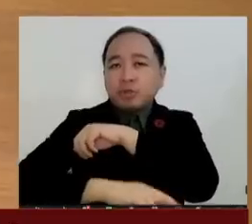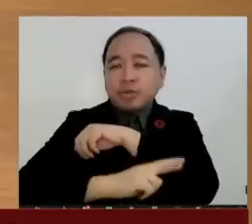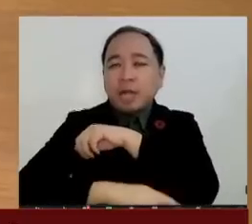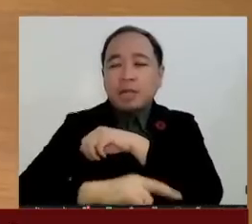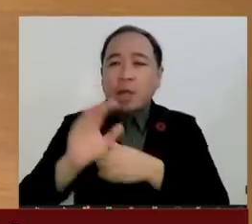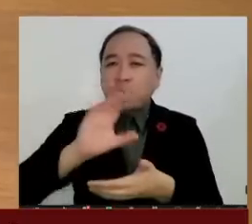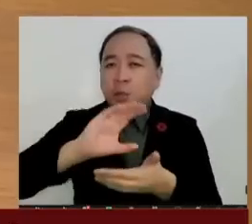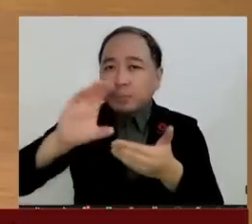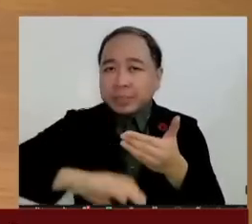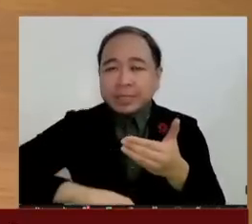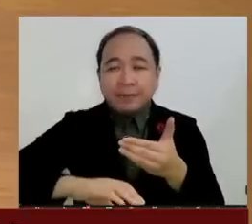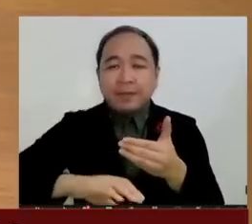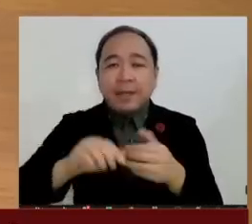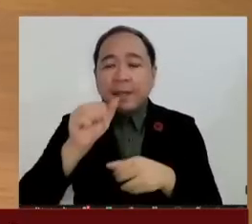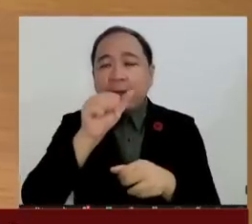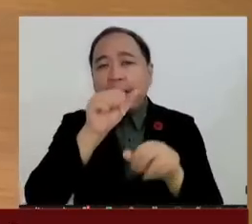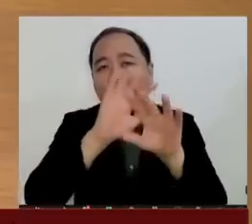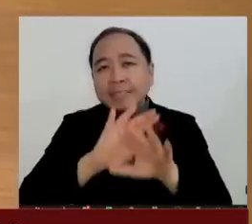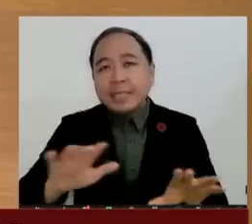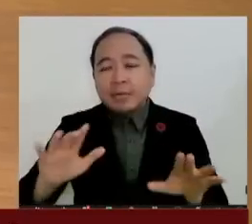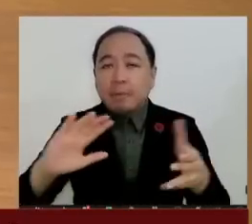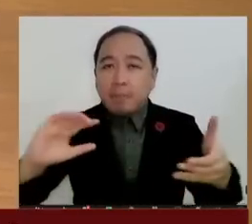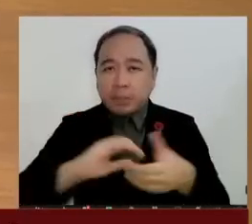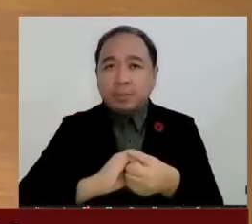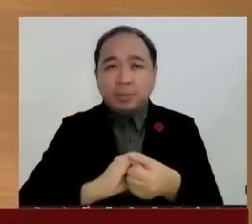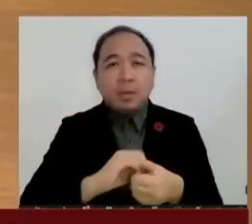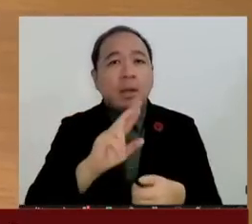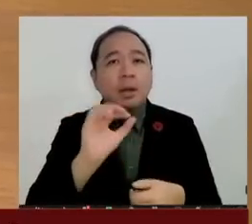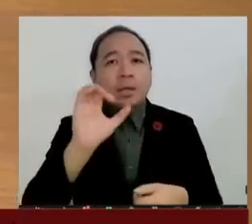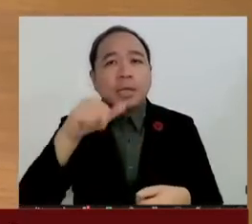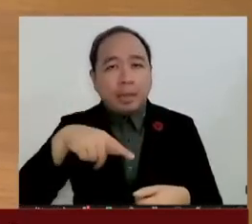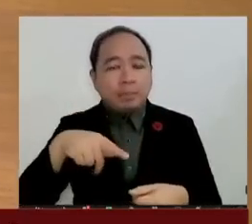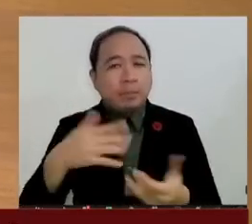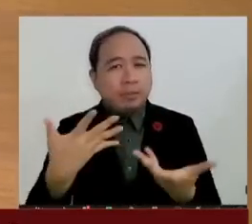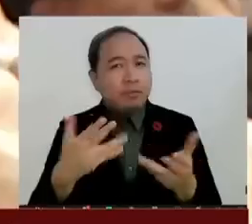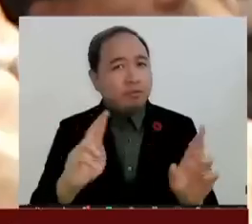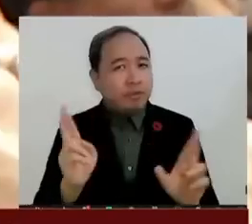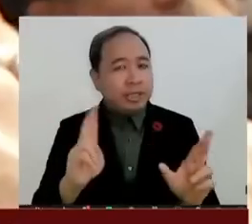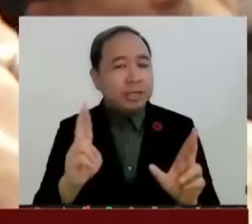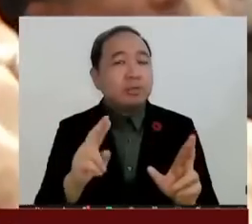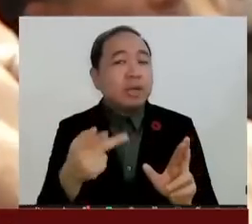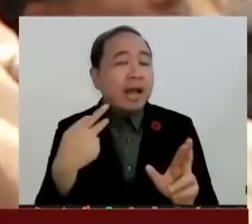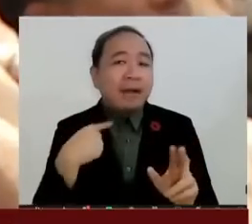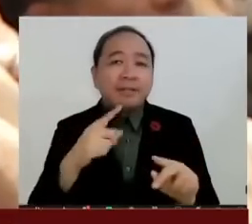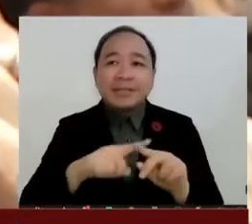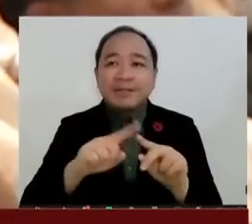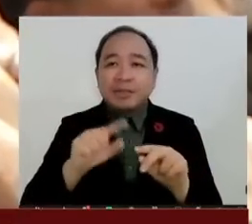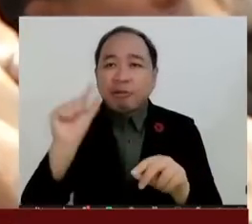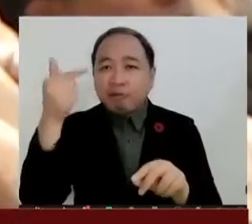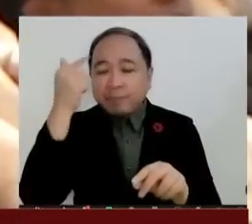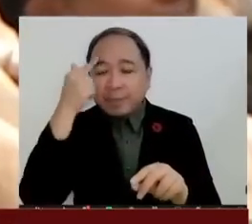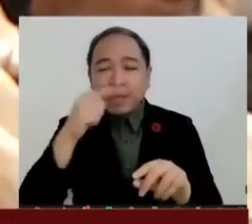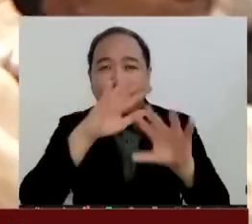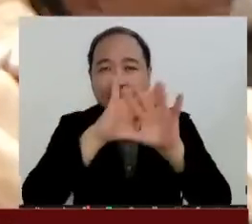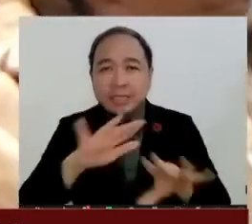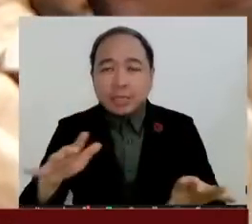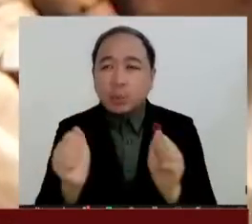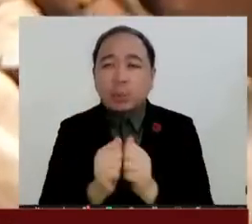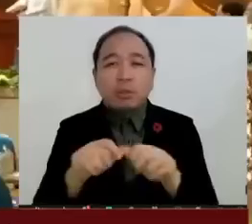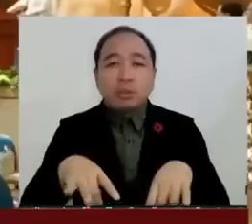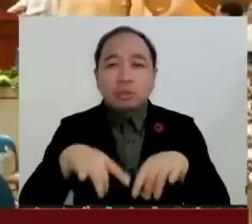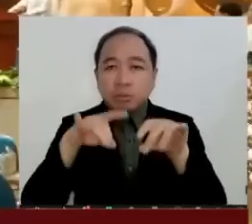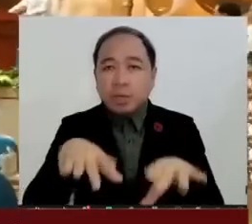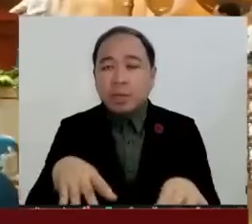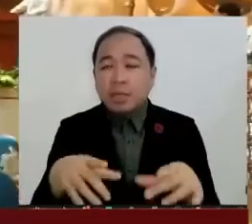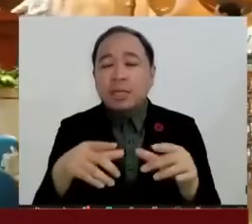force. It is a multilateral trade arrangement with the ASEAN and other countries such as Australia, China,